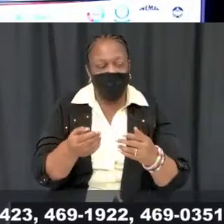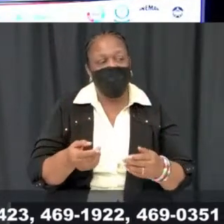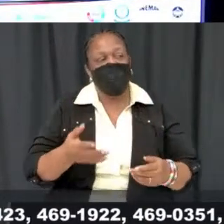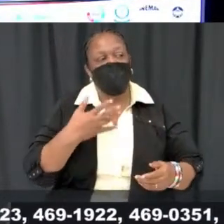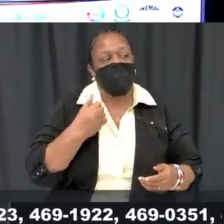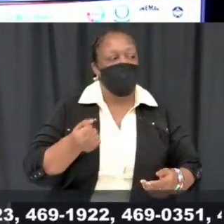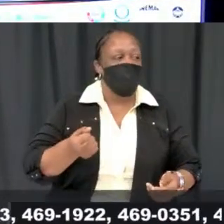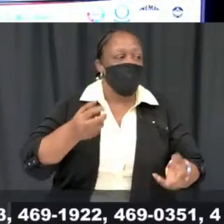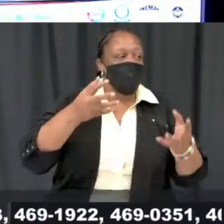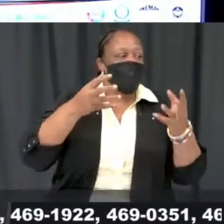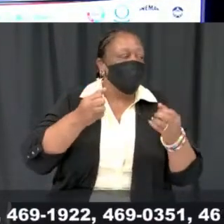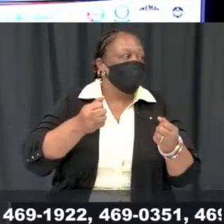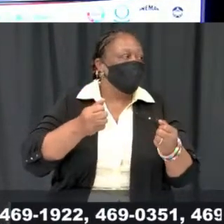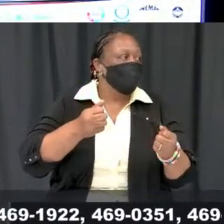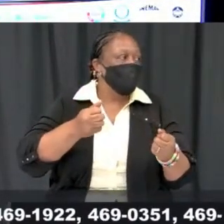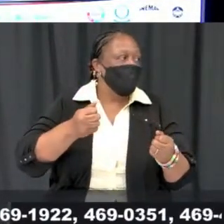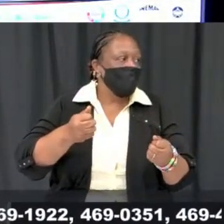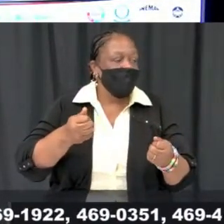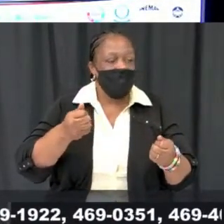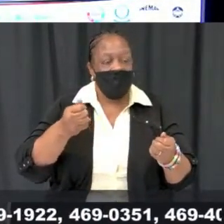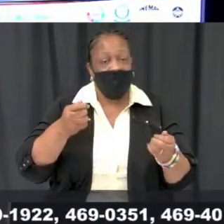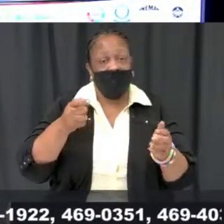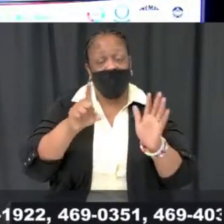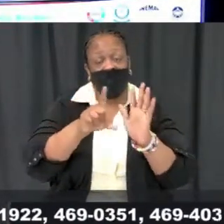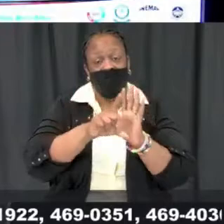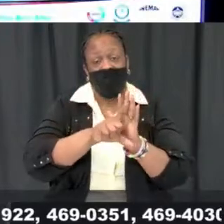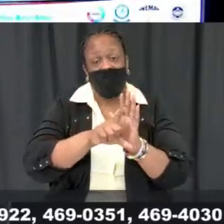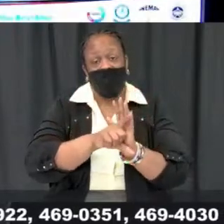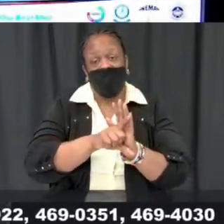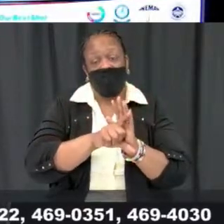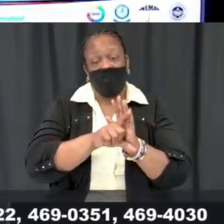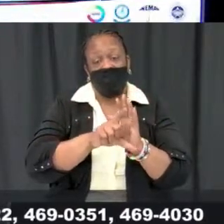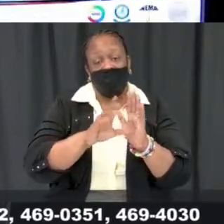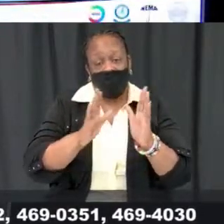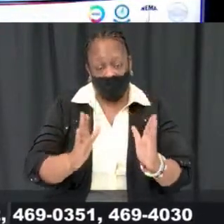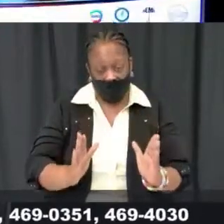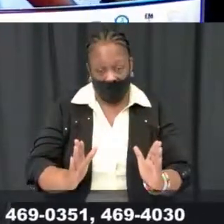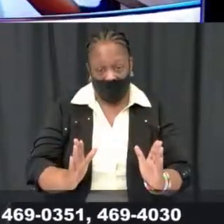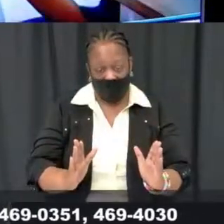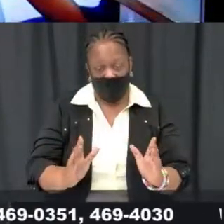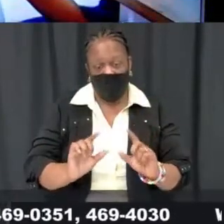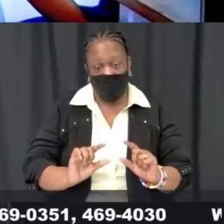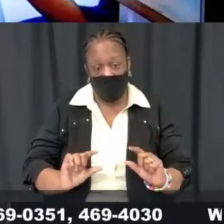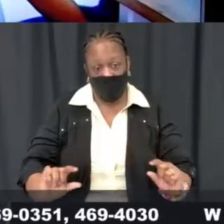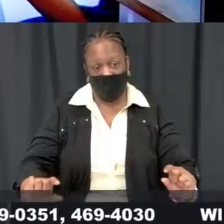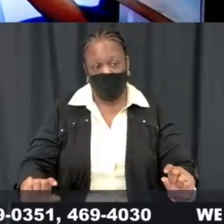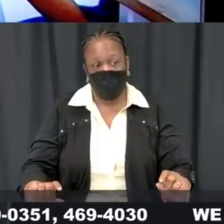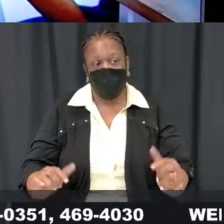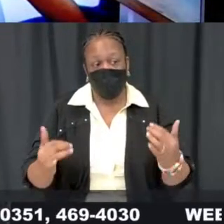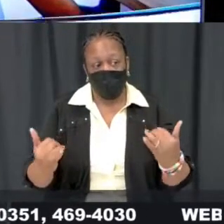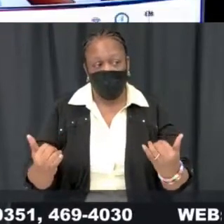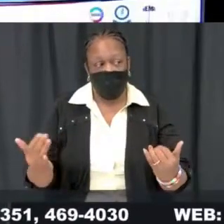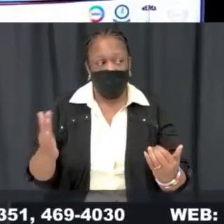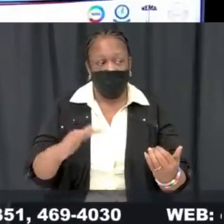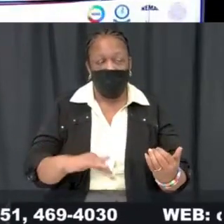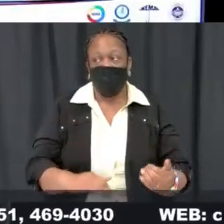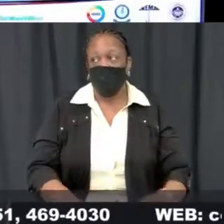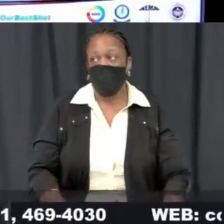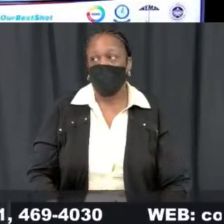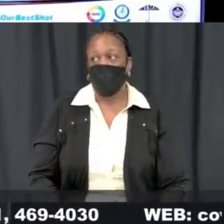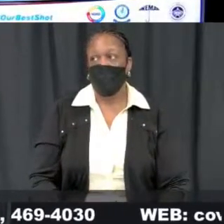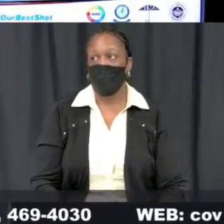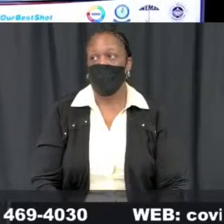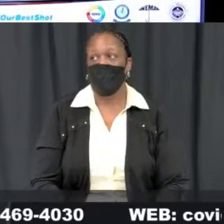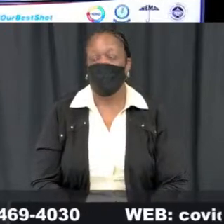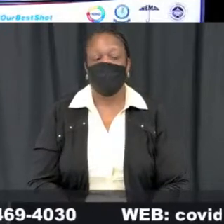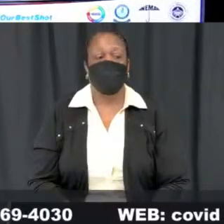Vincent Barron Jr., the Chair of the Disaster Mitigation Council. I would now like to